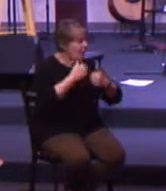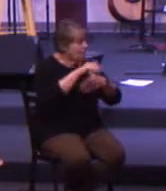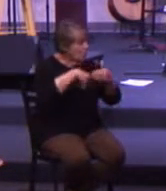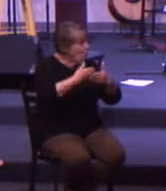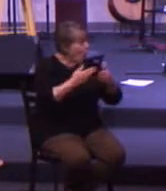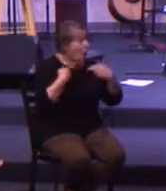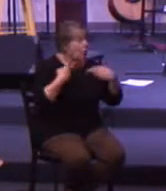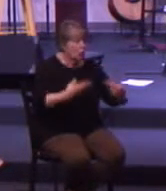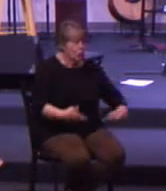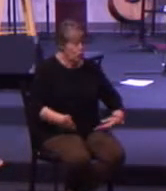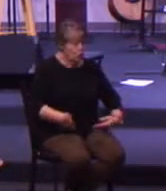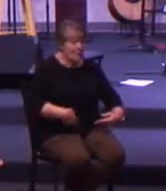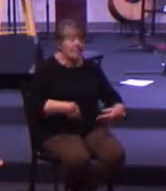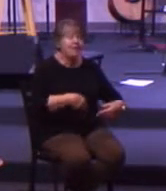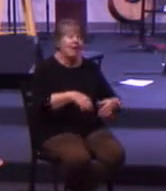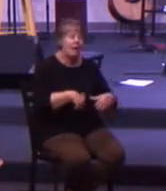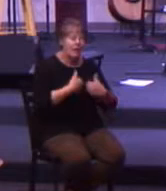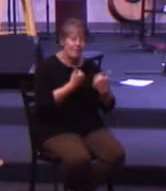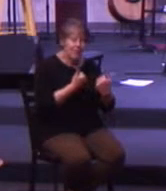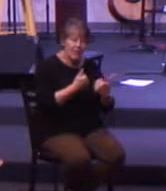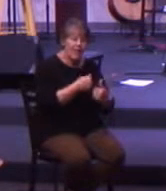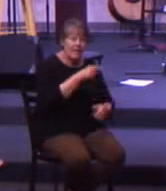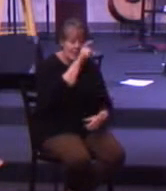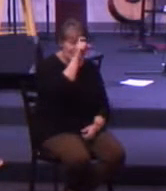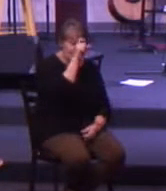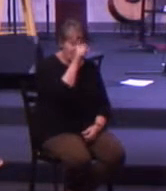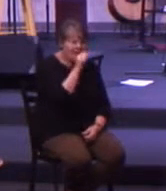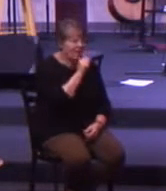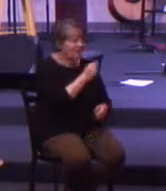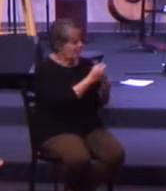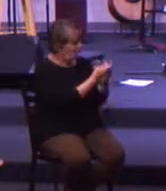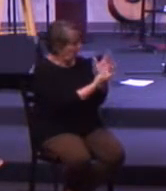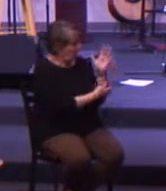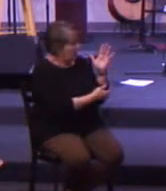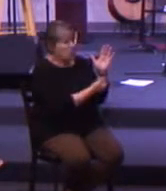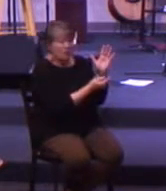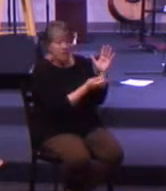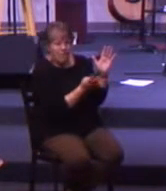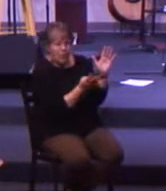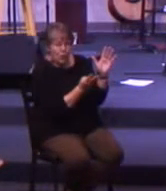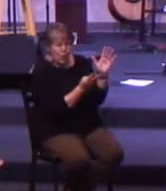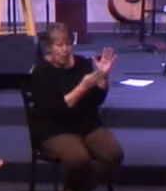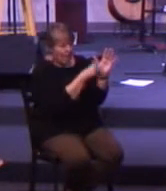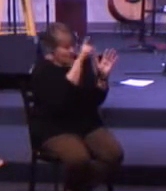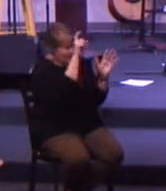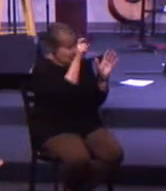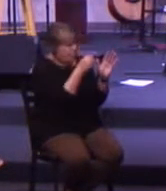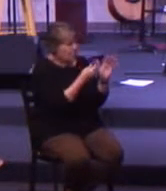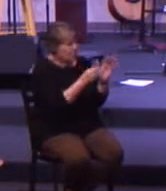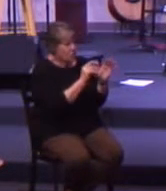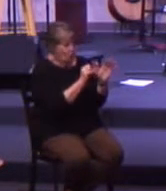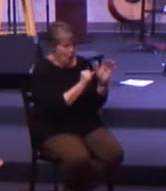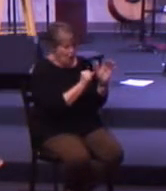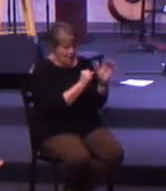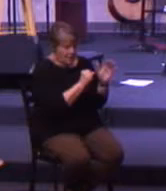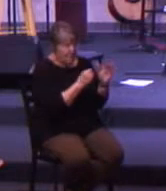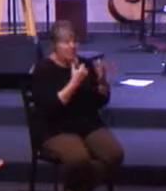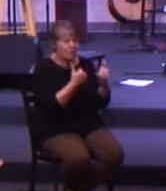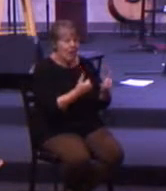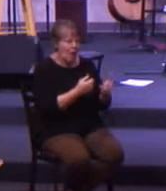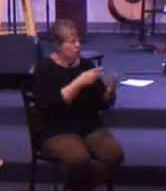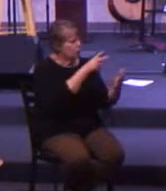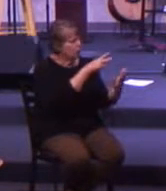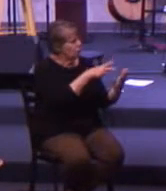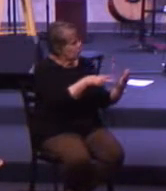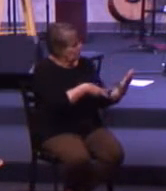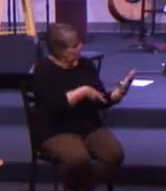Egypt. So that's just a few of the gods of Egypt. Now, we look at these gods,